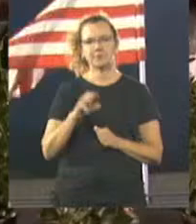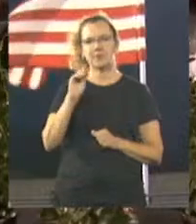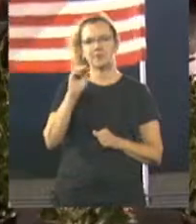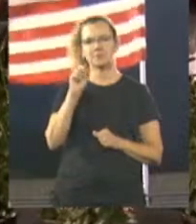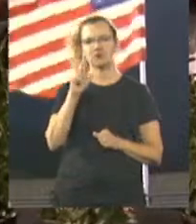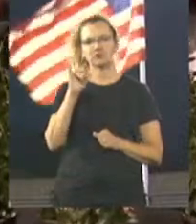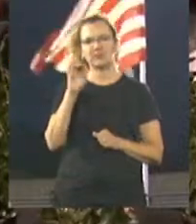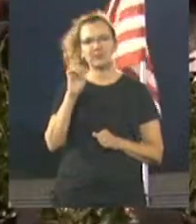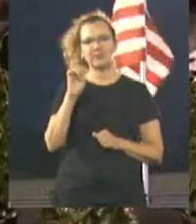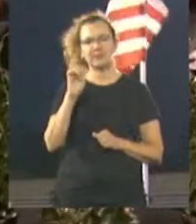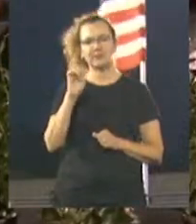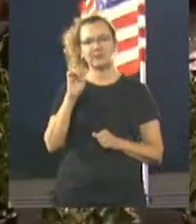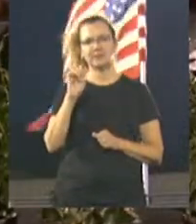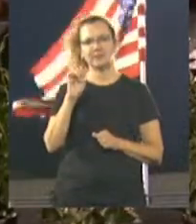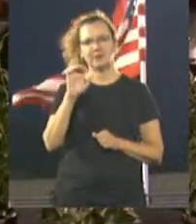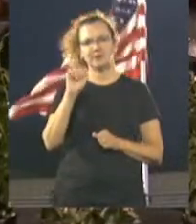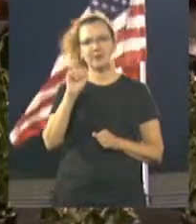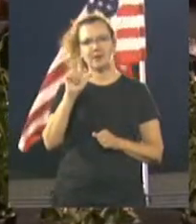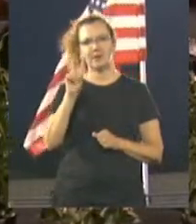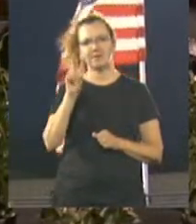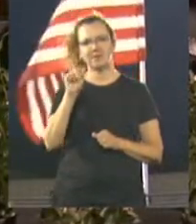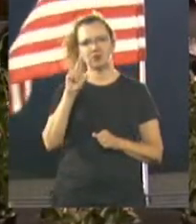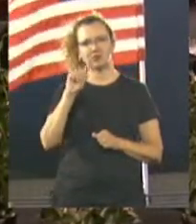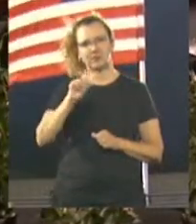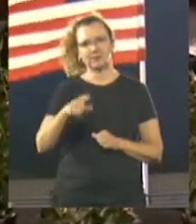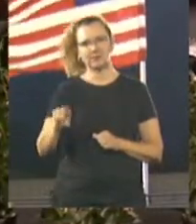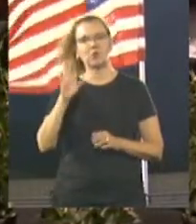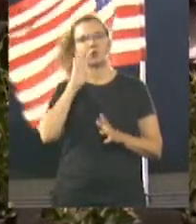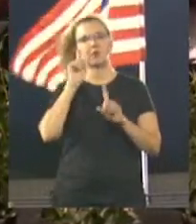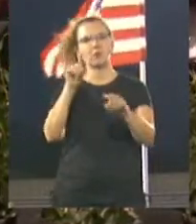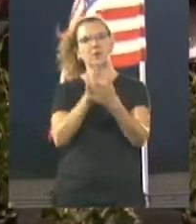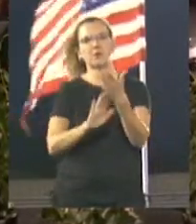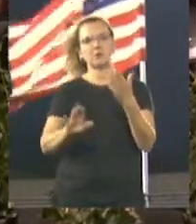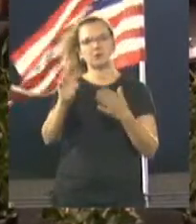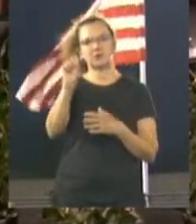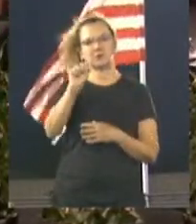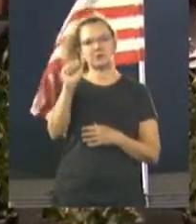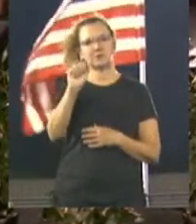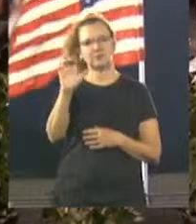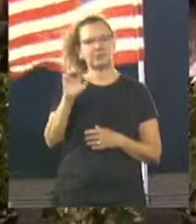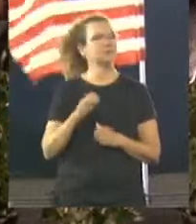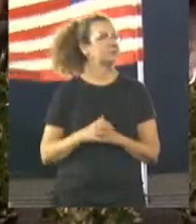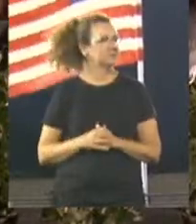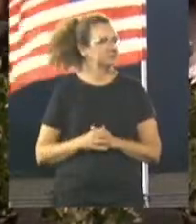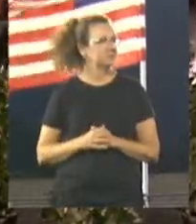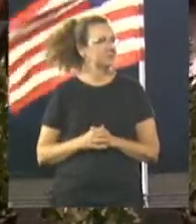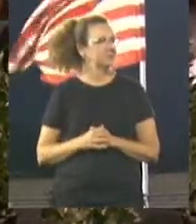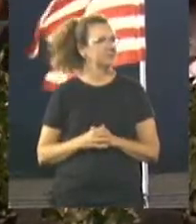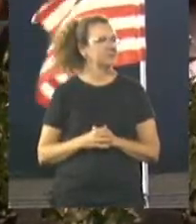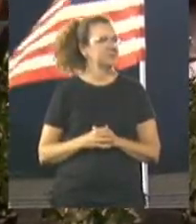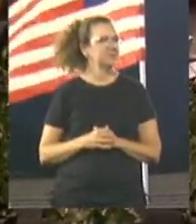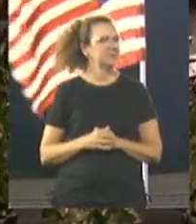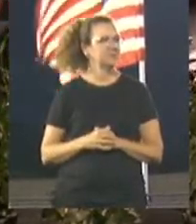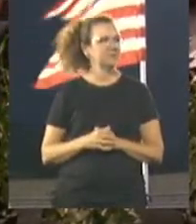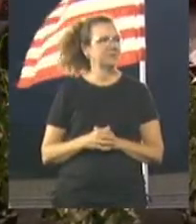Marie Jaylene Alvarez will be attending San Antonio College.